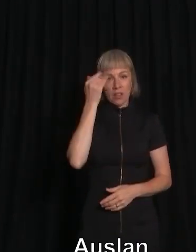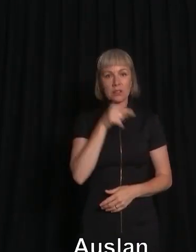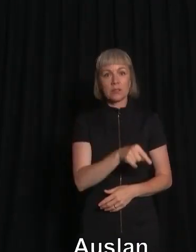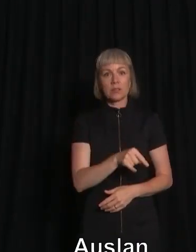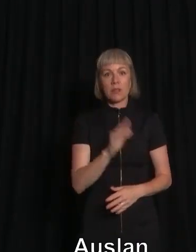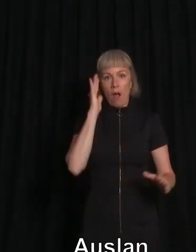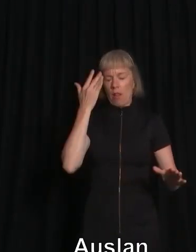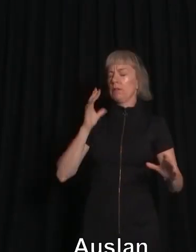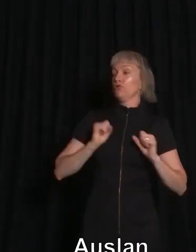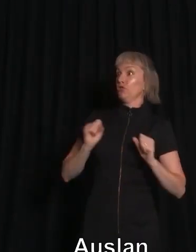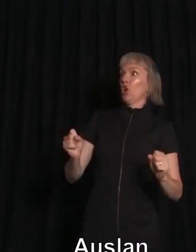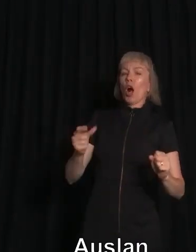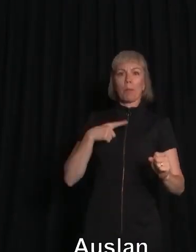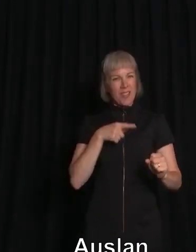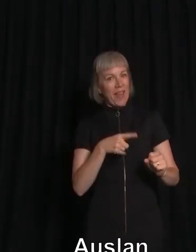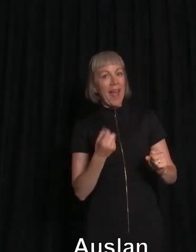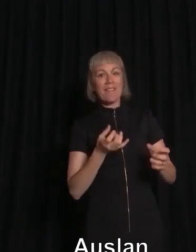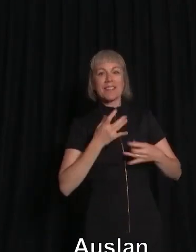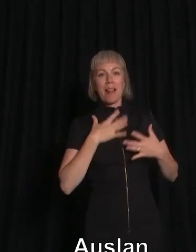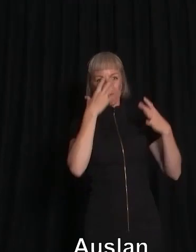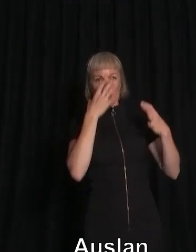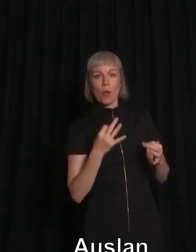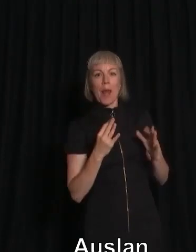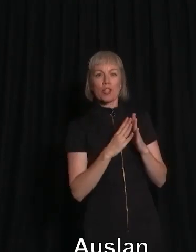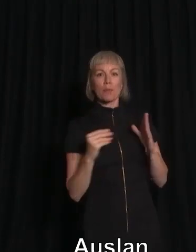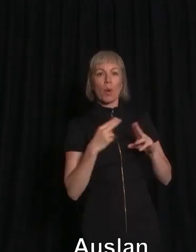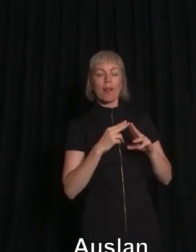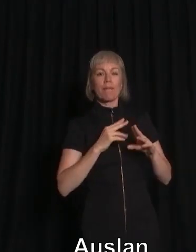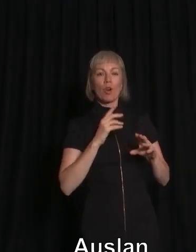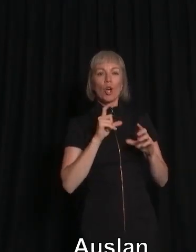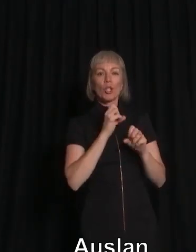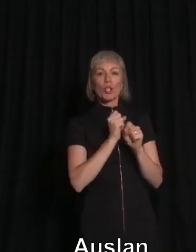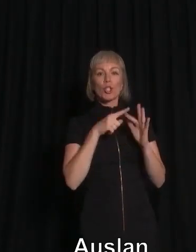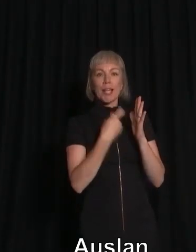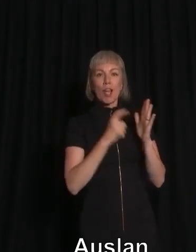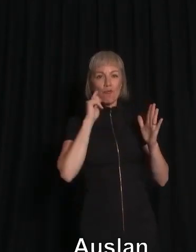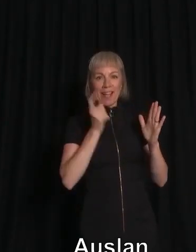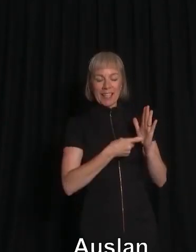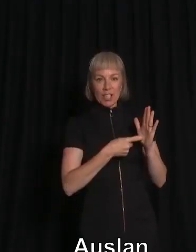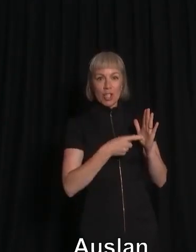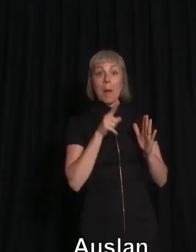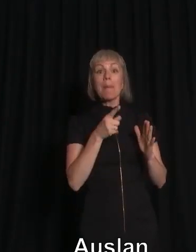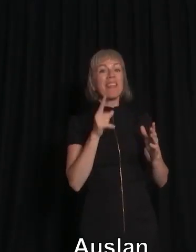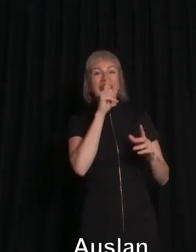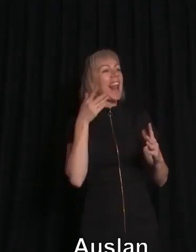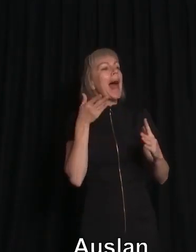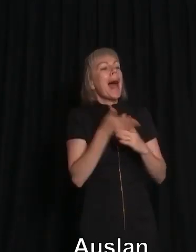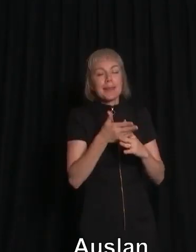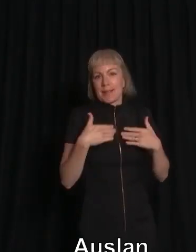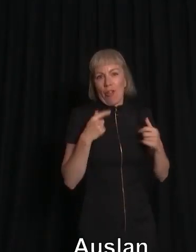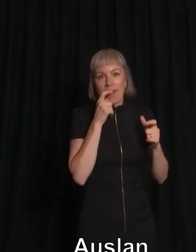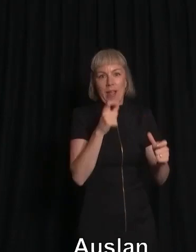because Ireland has a self-determination model for legal gender recognition, but it's the access to healthcare that's failing.